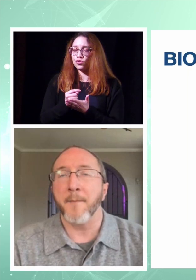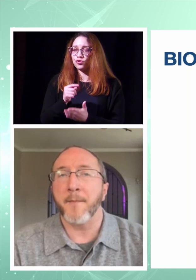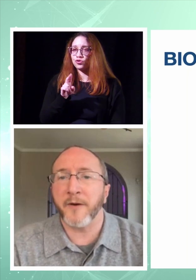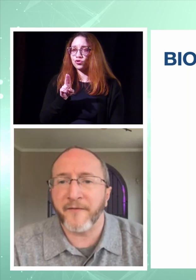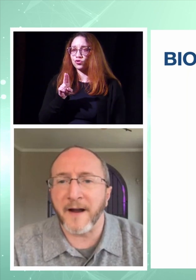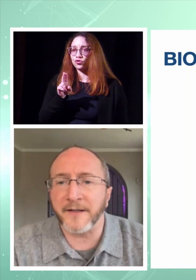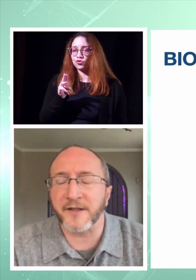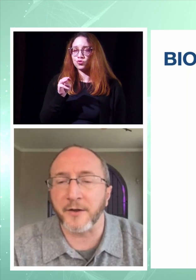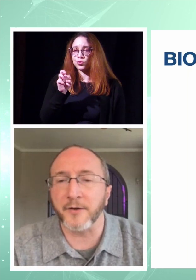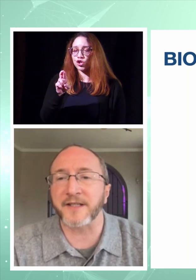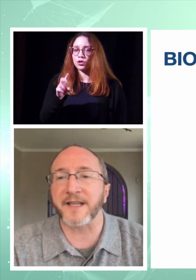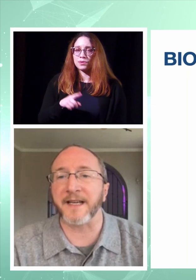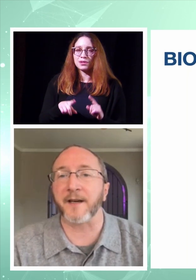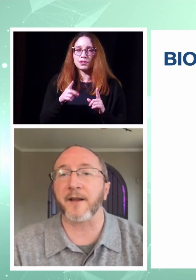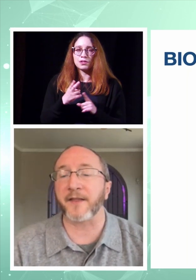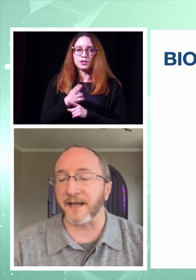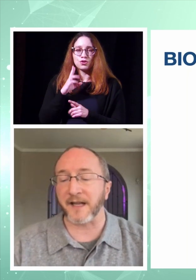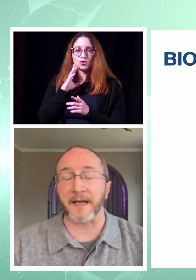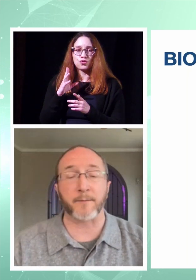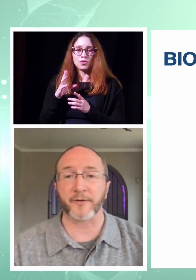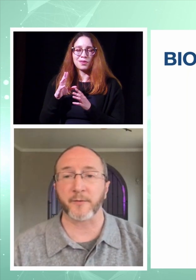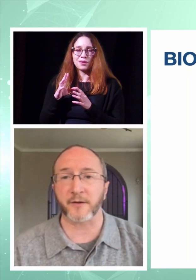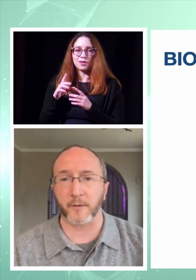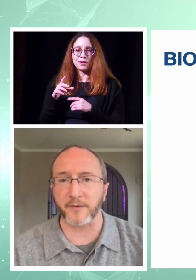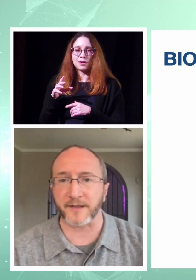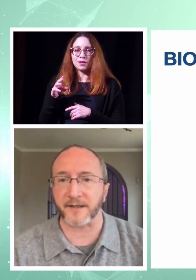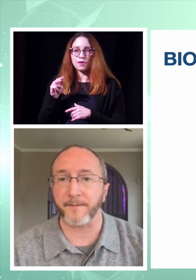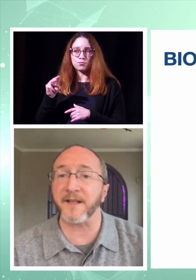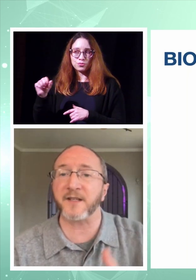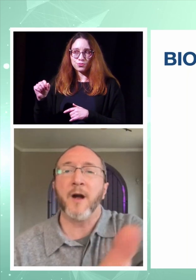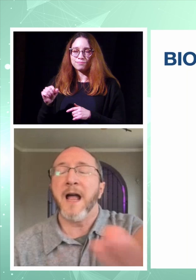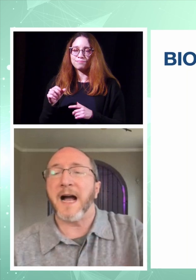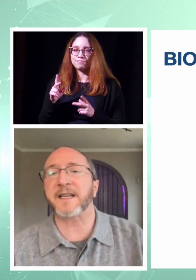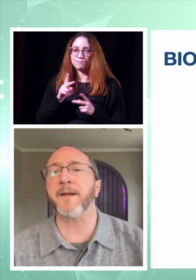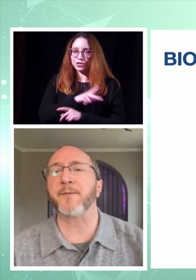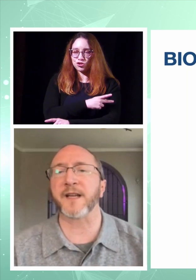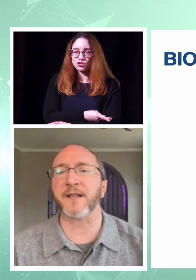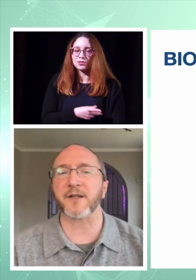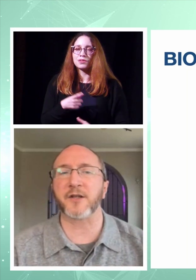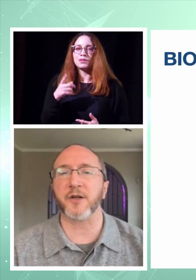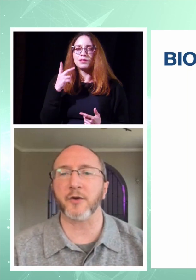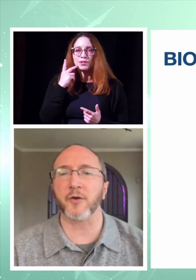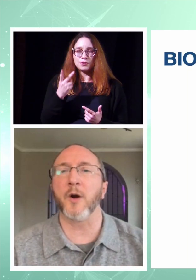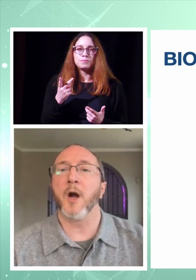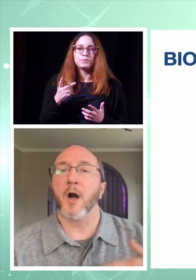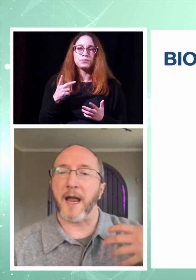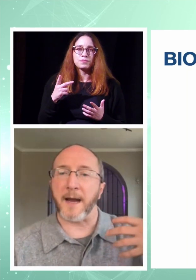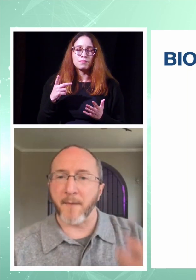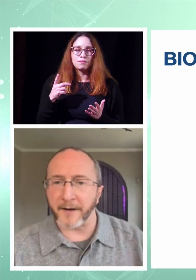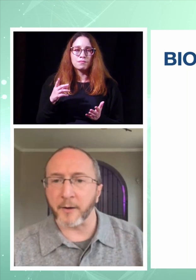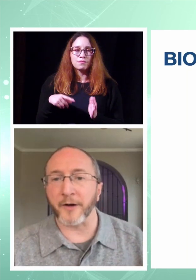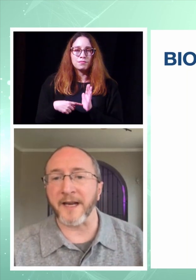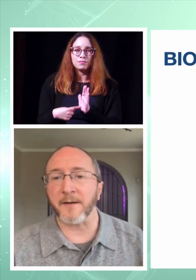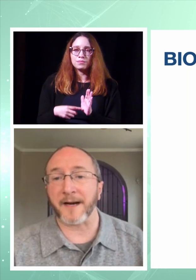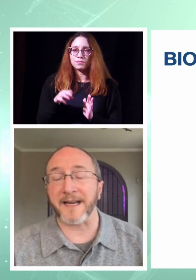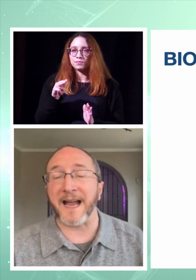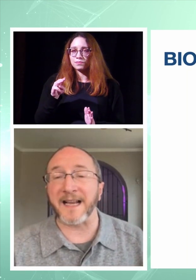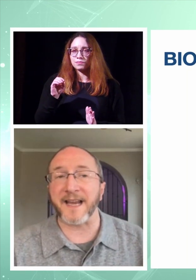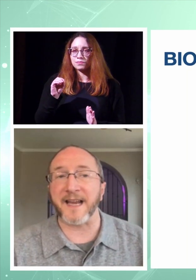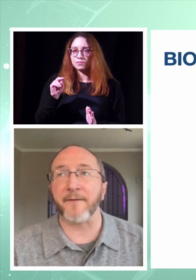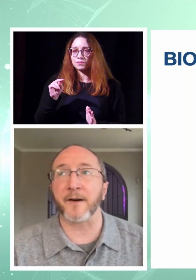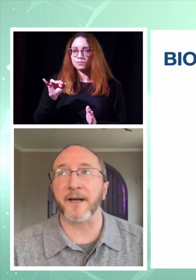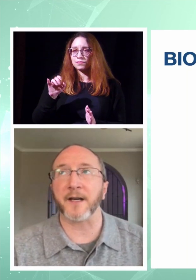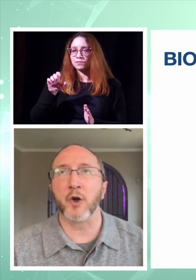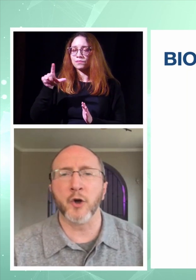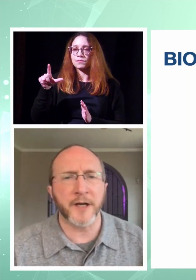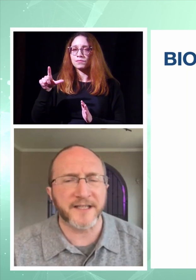target, but we found its use in things like multiple sclerosis. And so I simply present to you a monoclonal antibody as